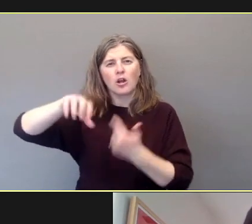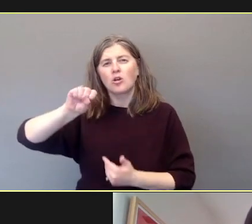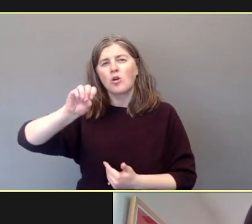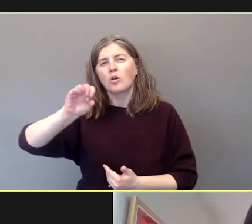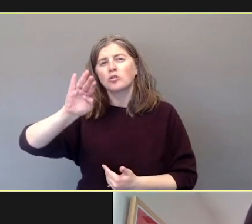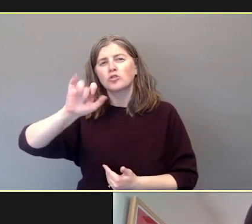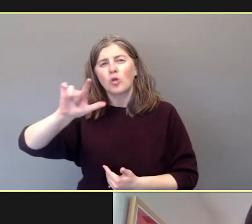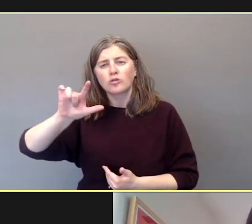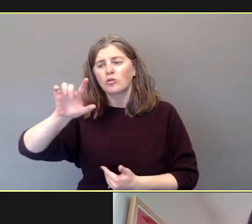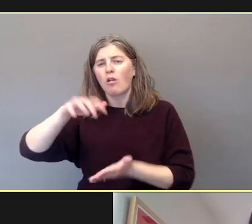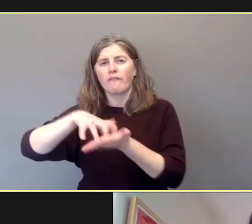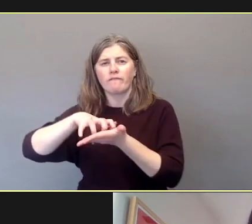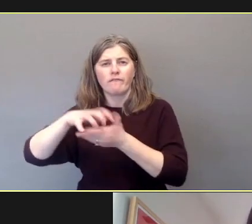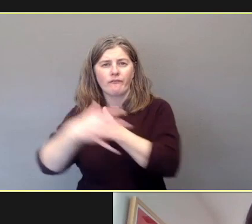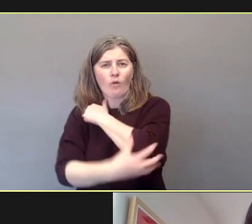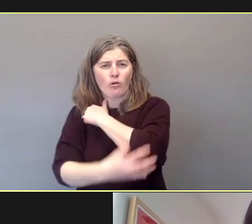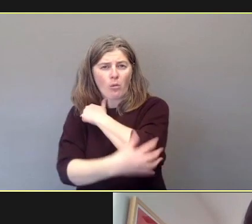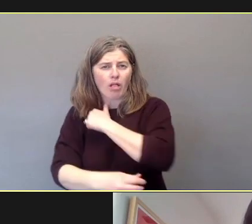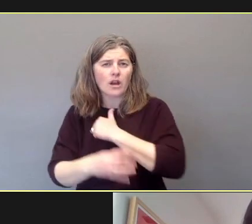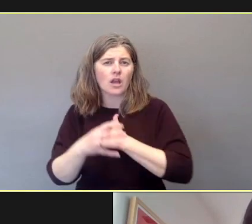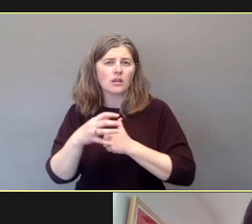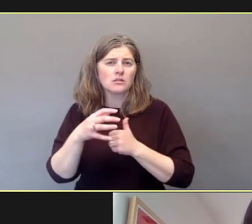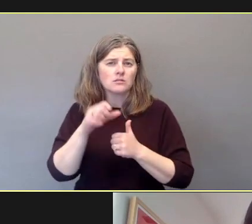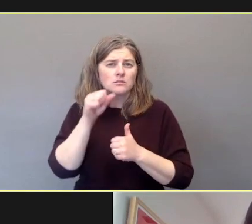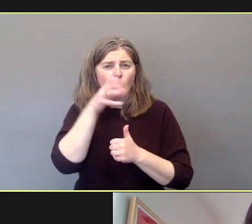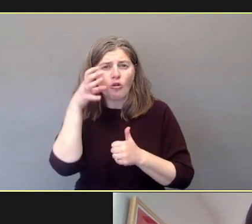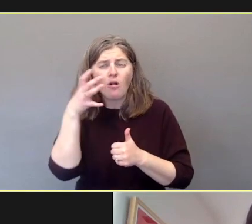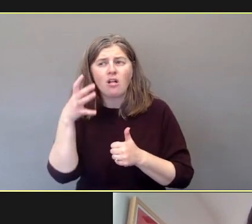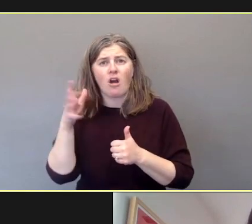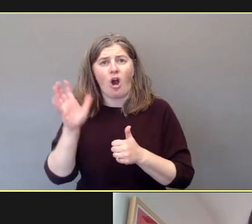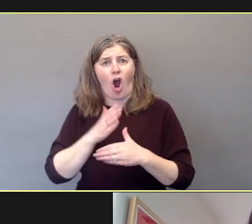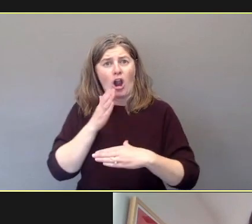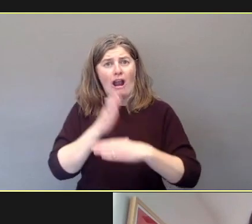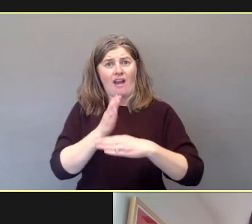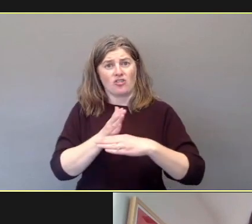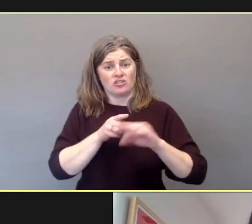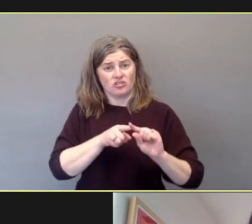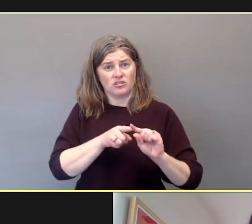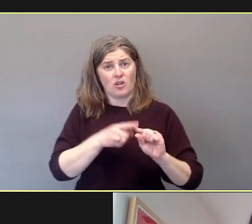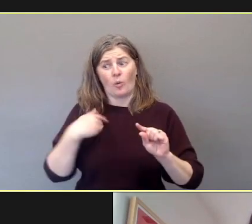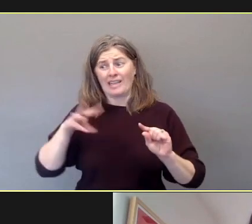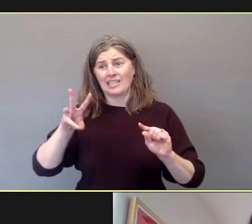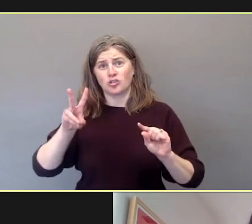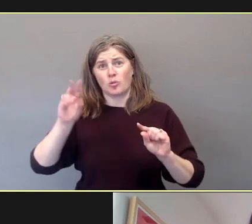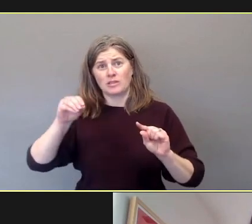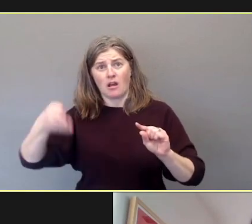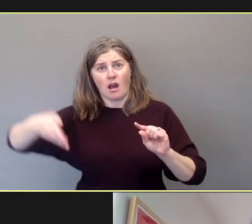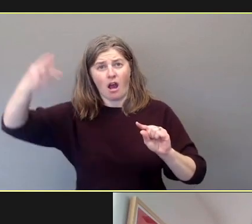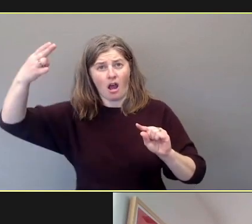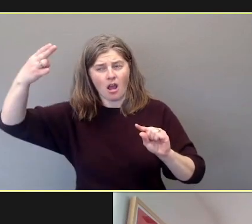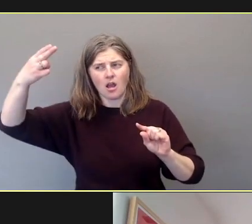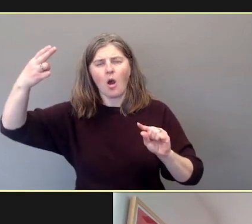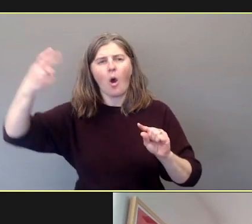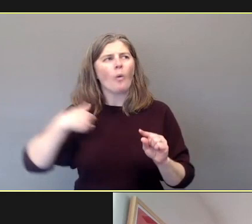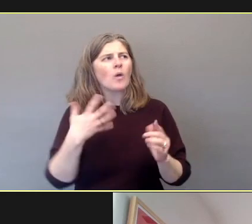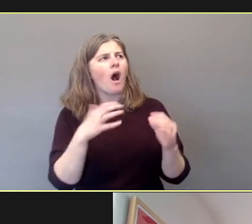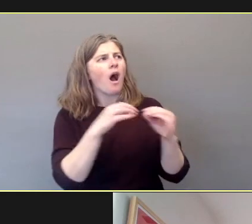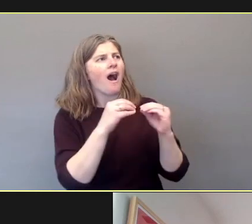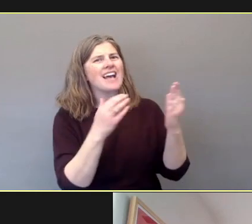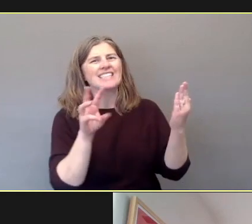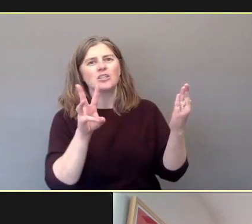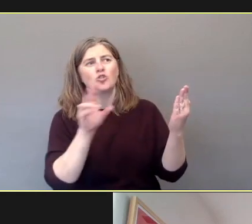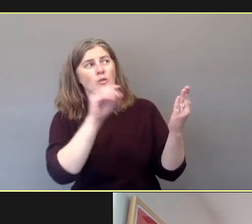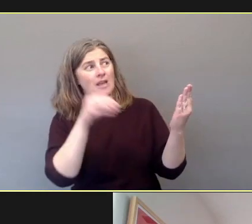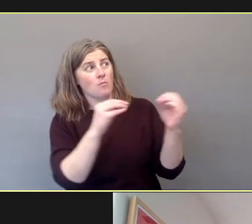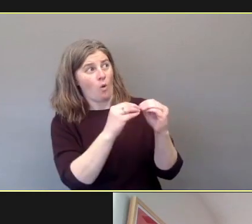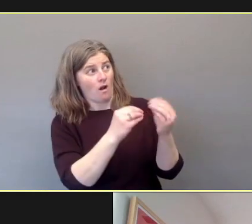vulnerability index, we're about 62% higher than the US average. We said, we want 62% more of everything. And if you can get it to